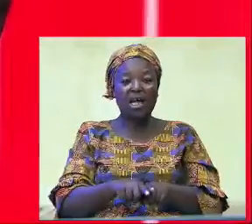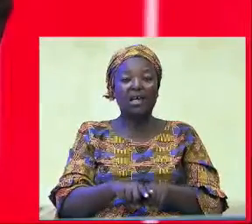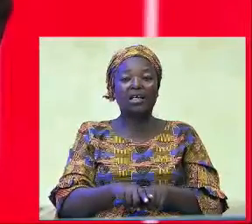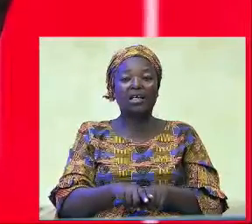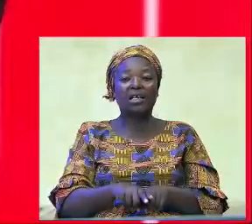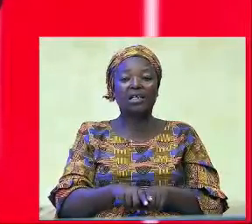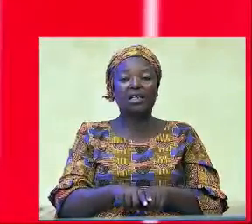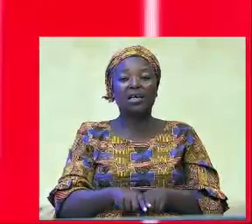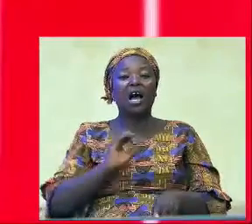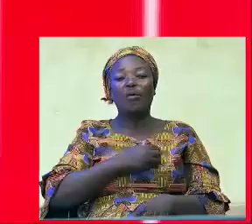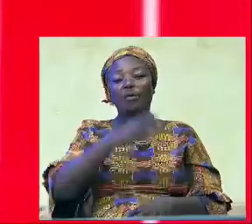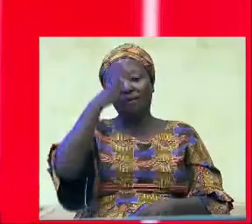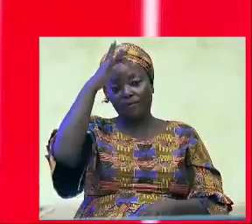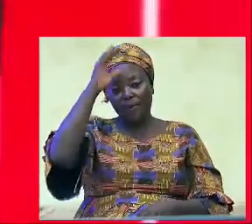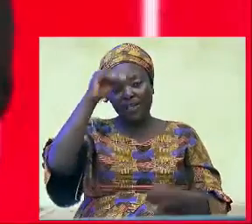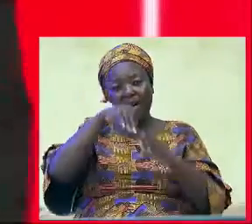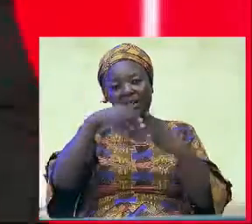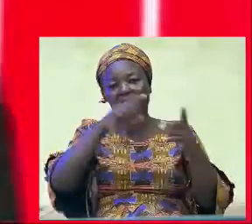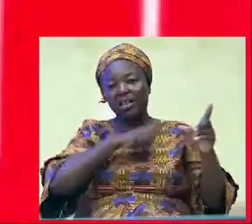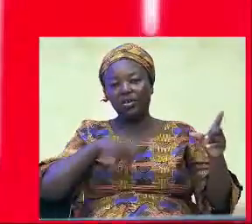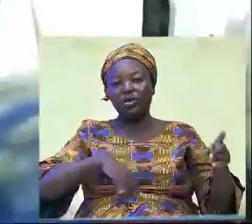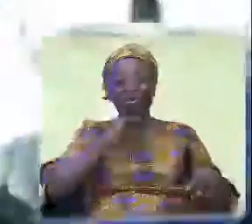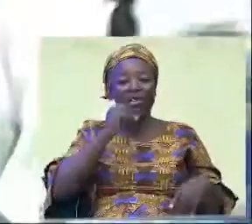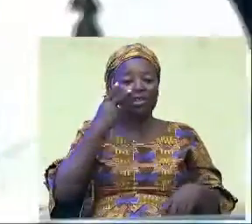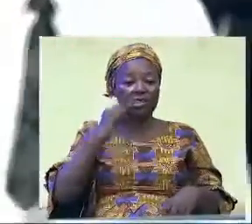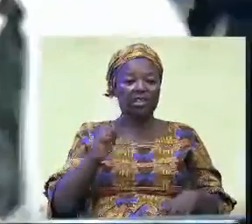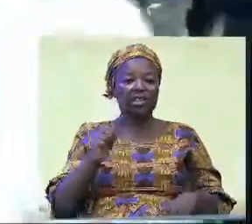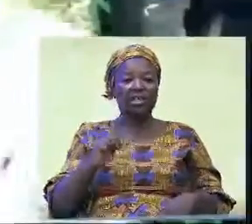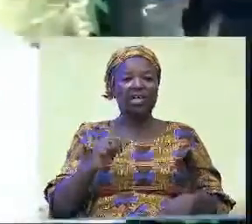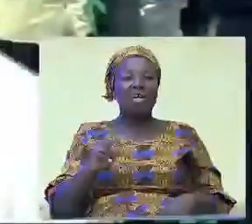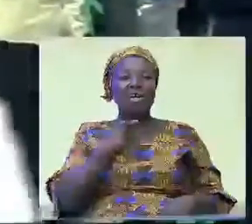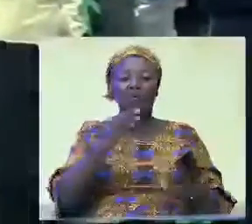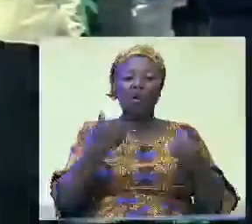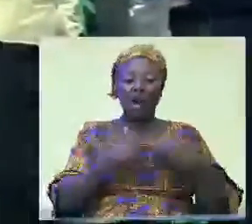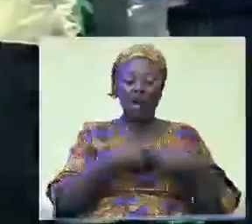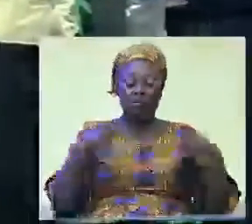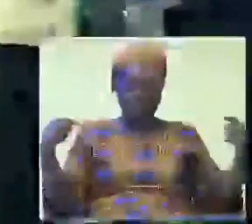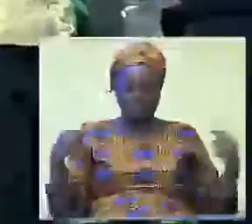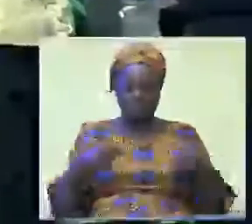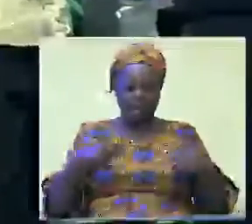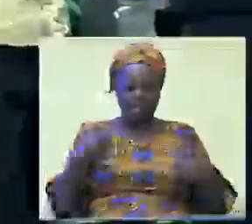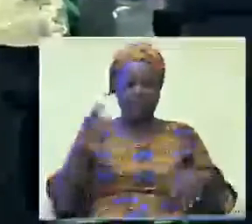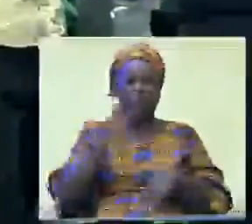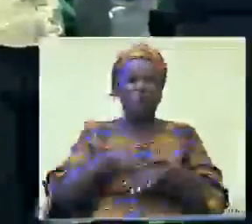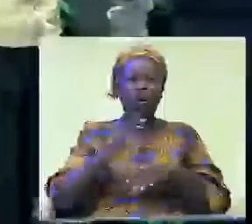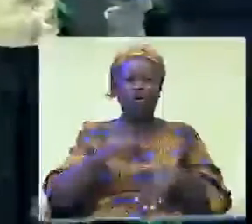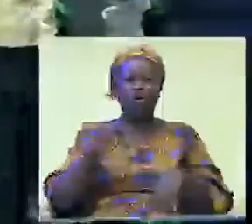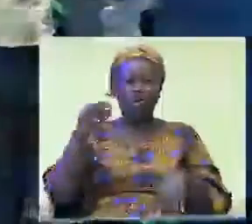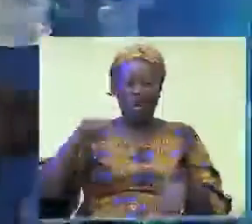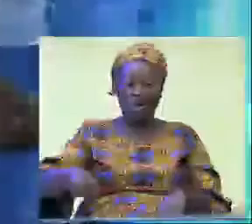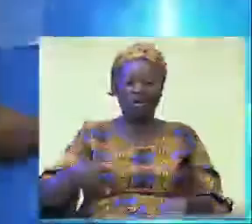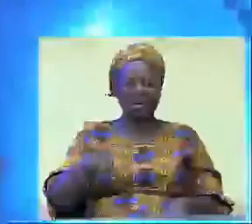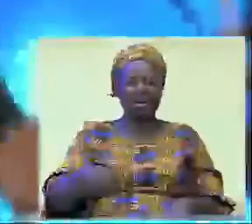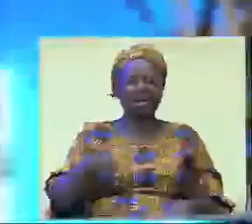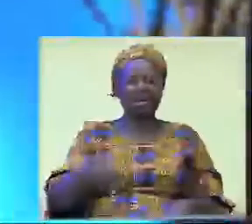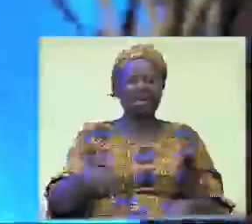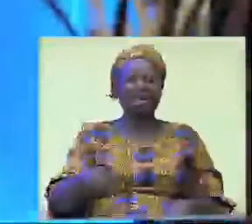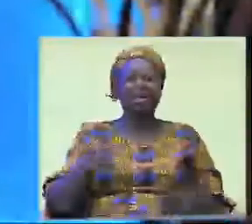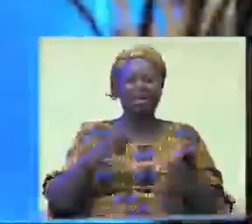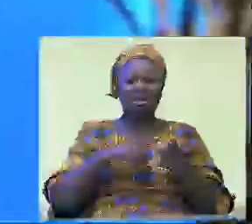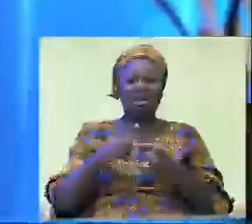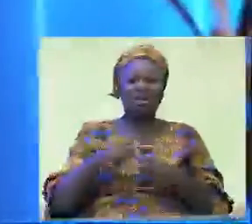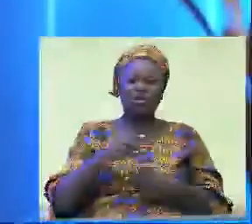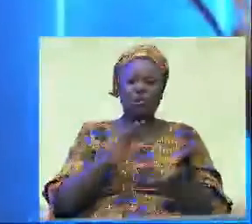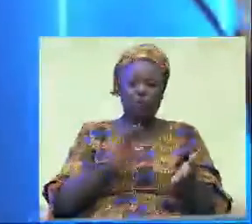I'm seeing. If you have arthritis, when you hear the name of Jesus, you